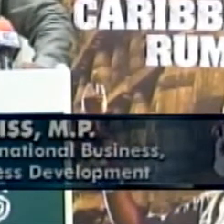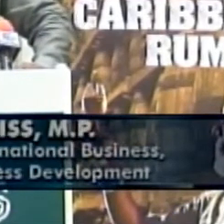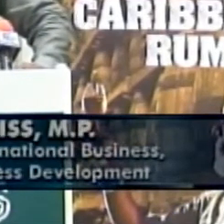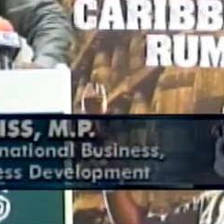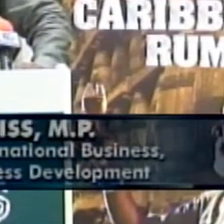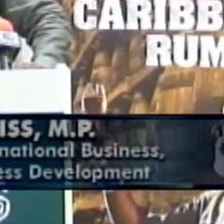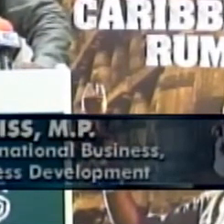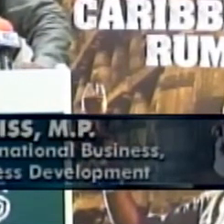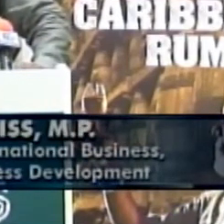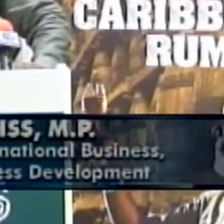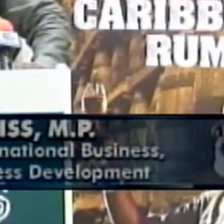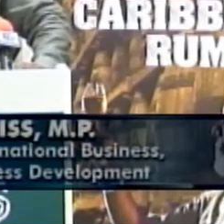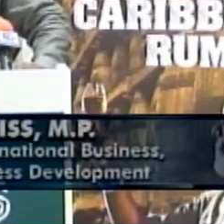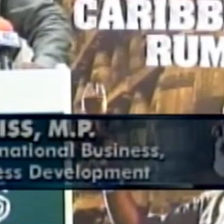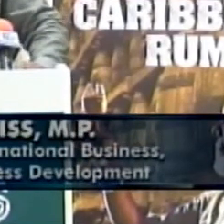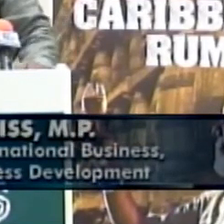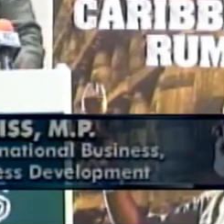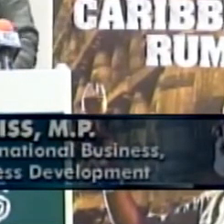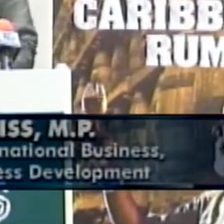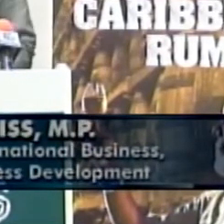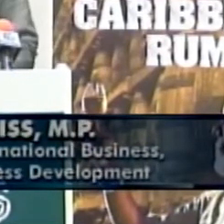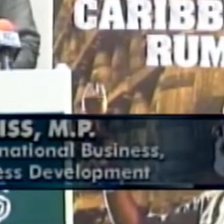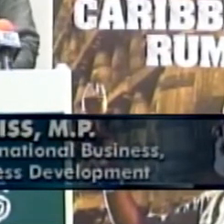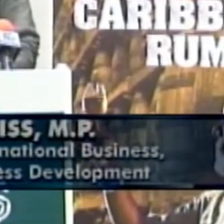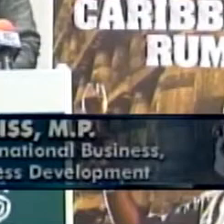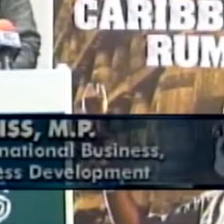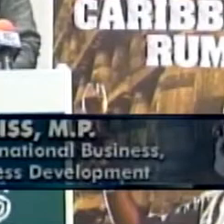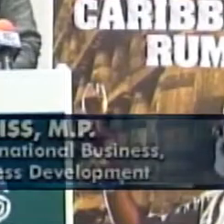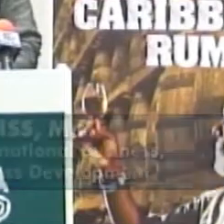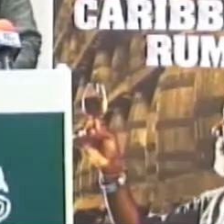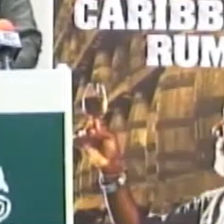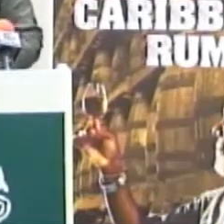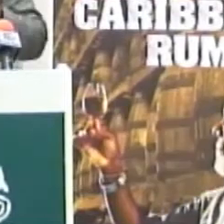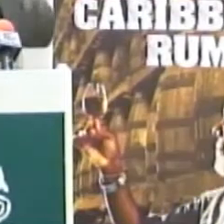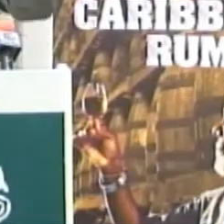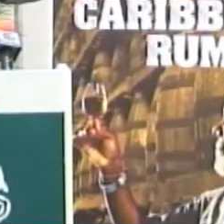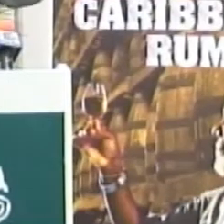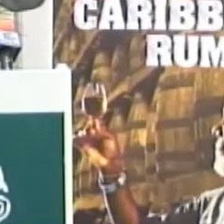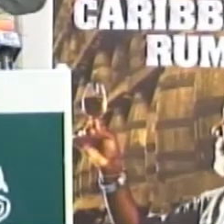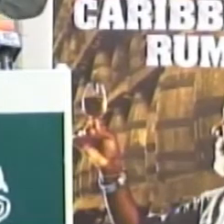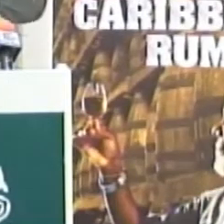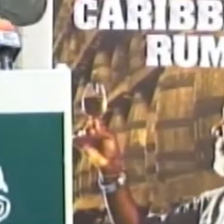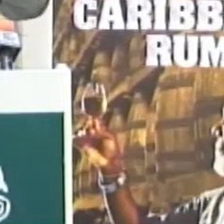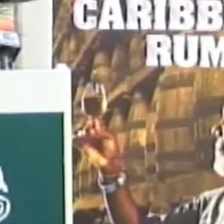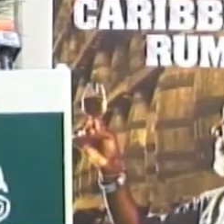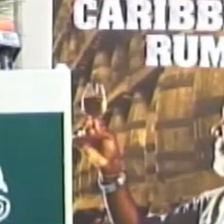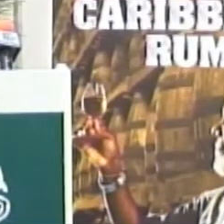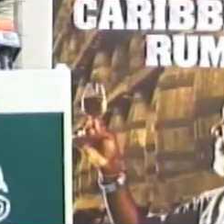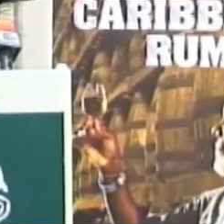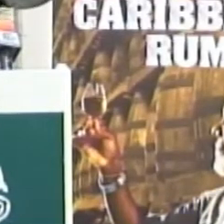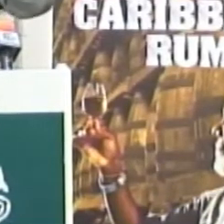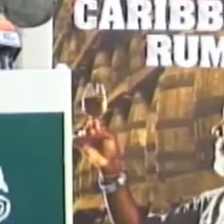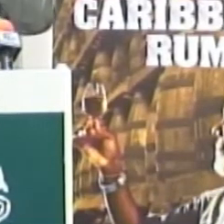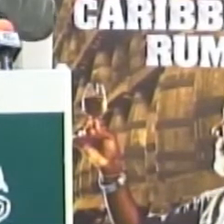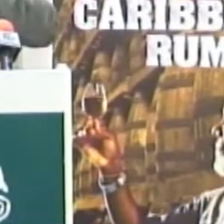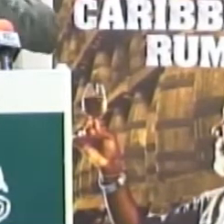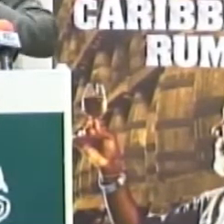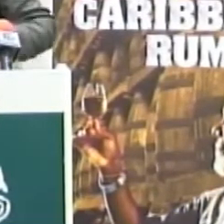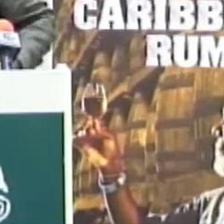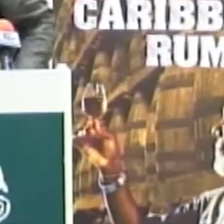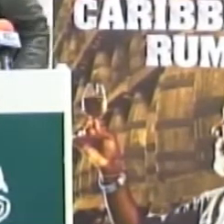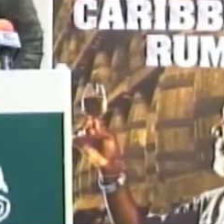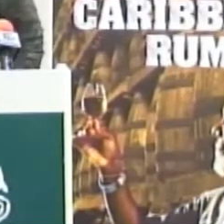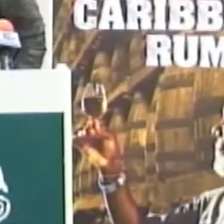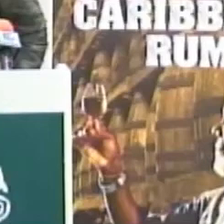foreign exchange and revenue for government coffers in many respects. Now, in respects of our entry into the EU market,